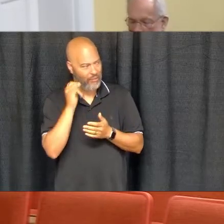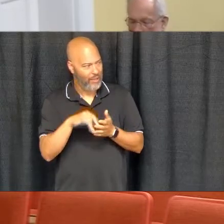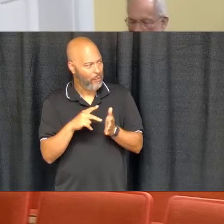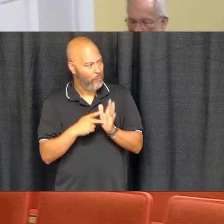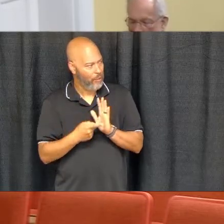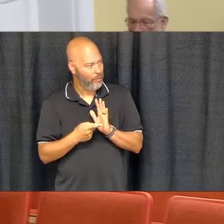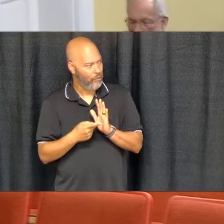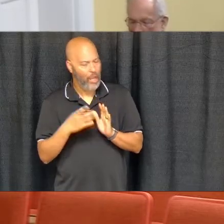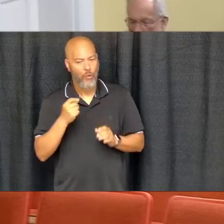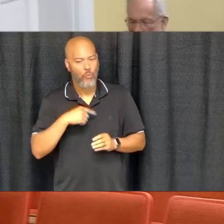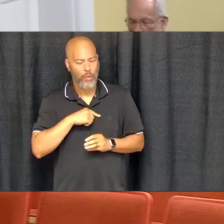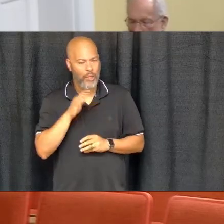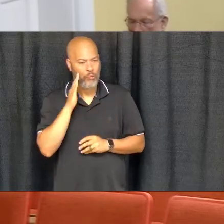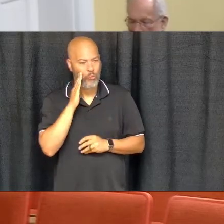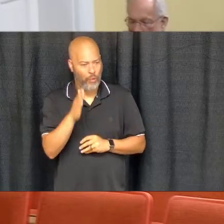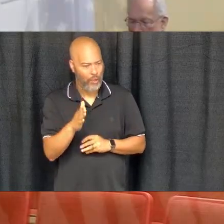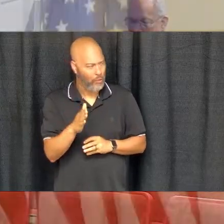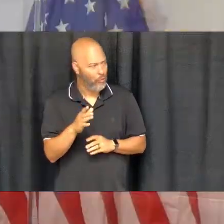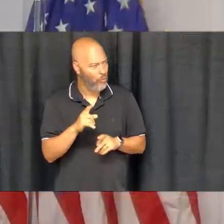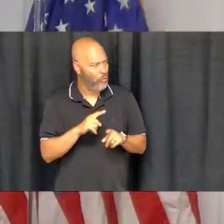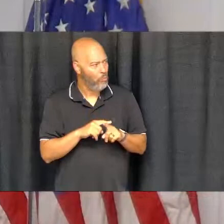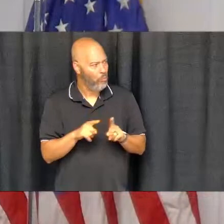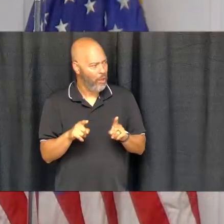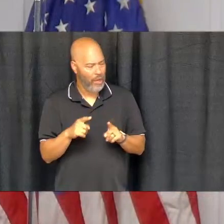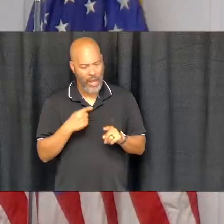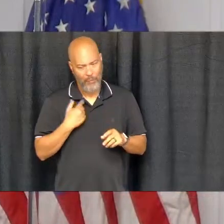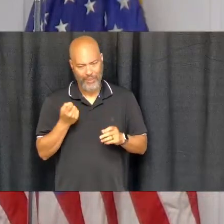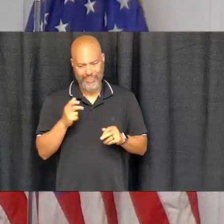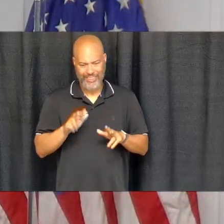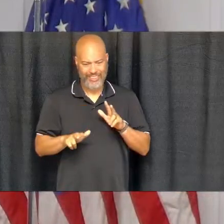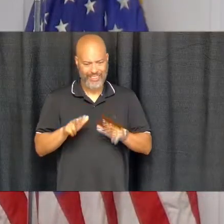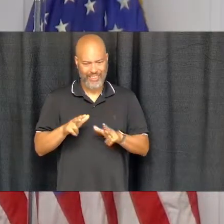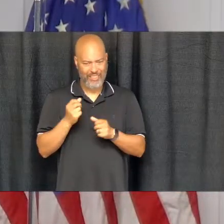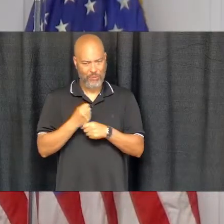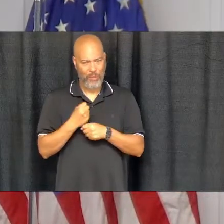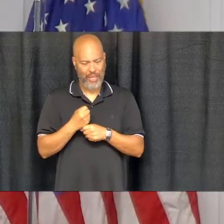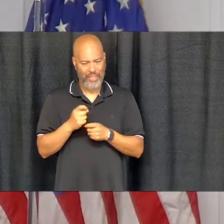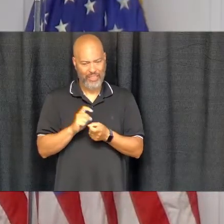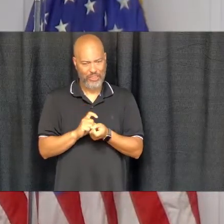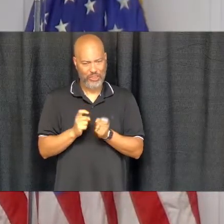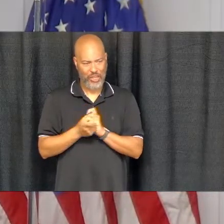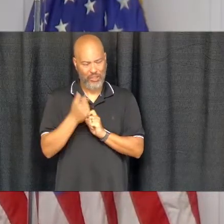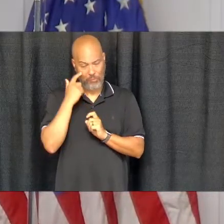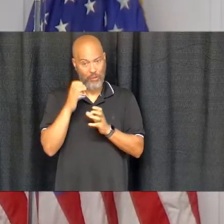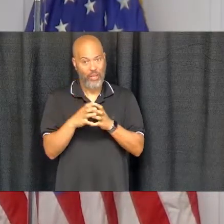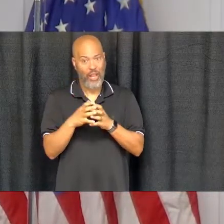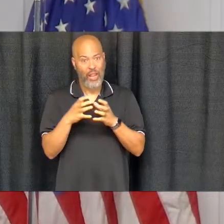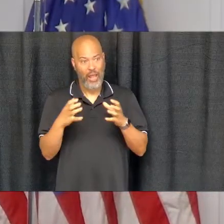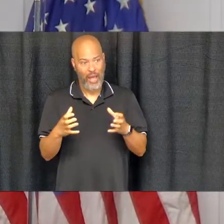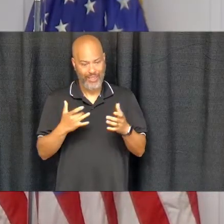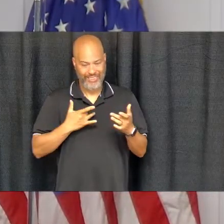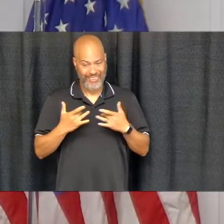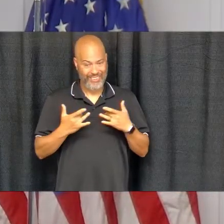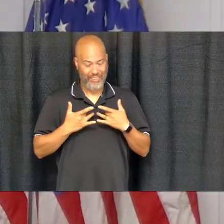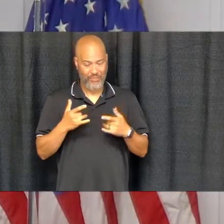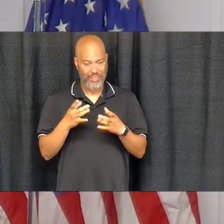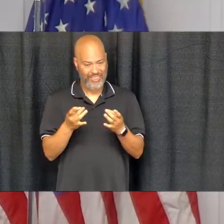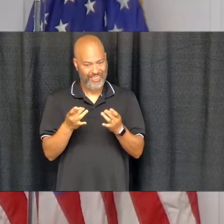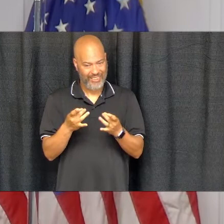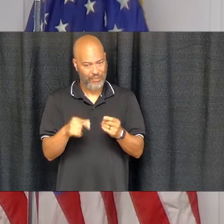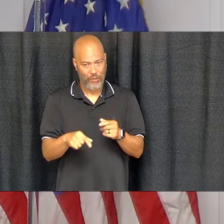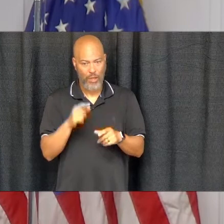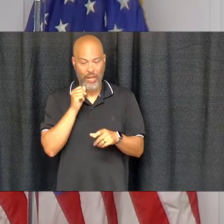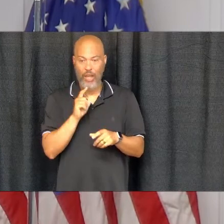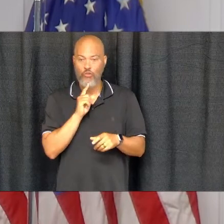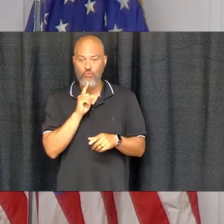And we will, but I'm just a little hesitant to make much change because there's a lot of sensitivity to this. I understand. Not just Me for the too. Red